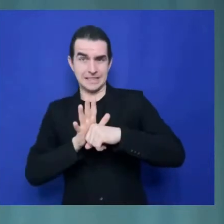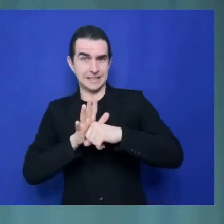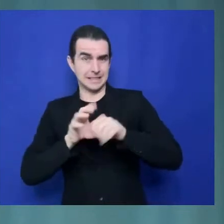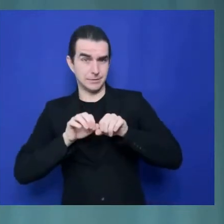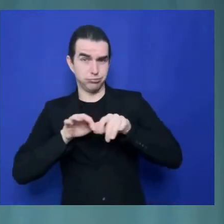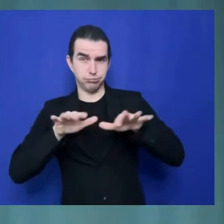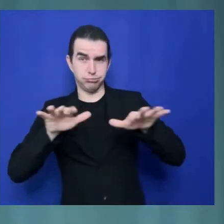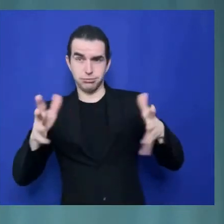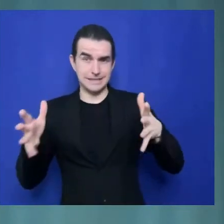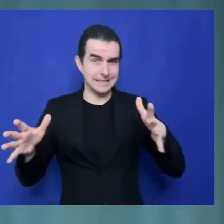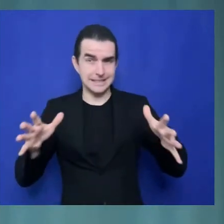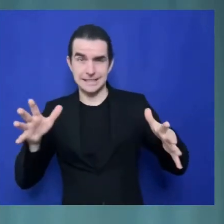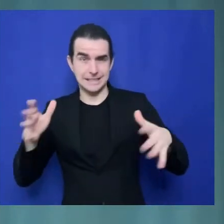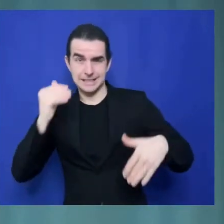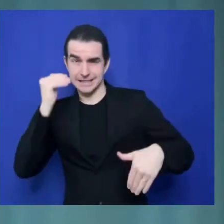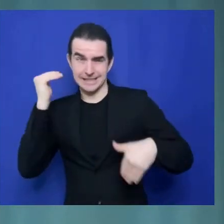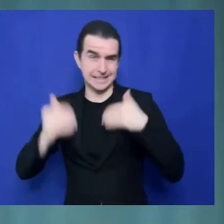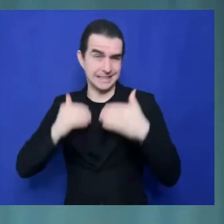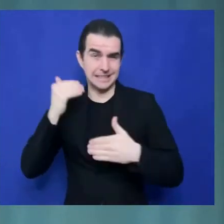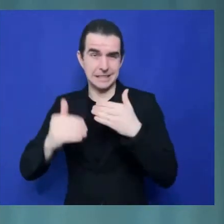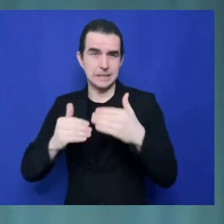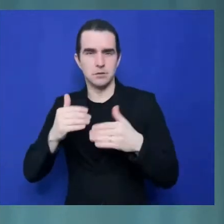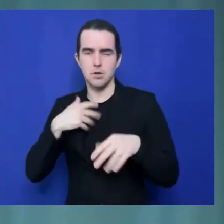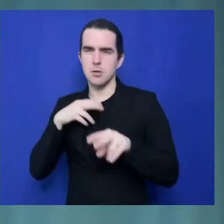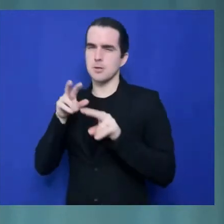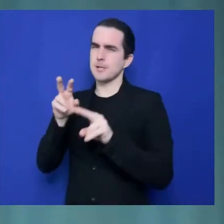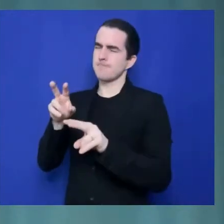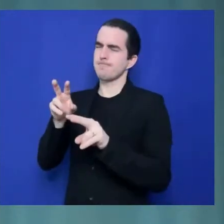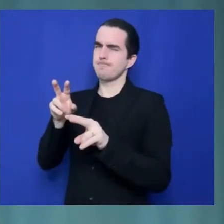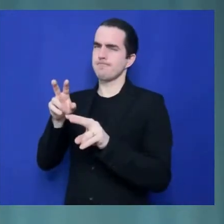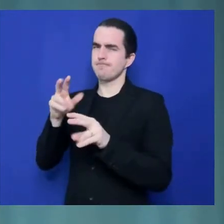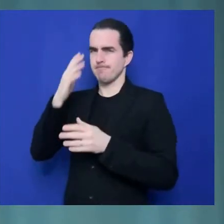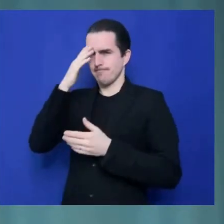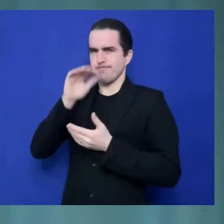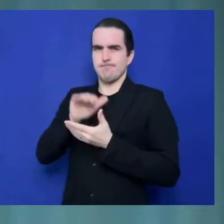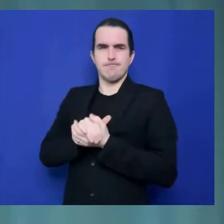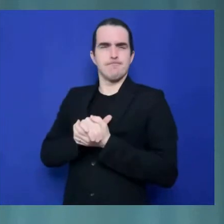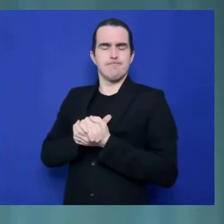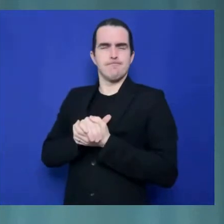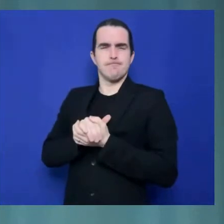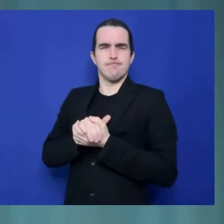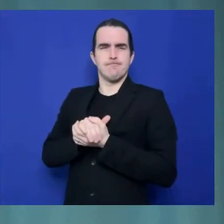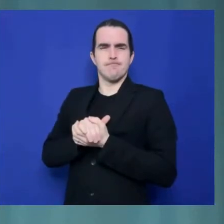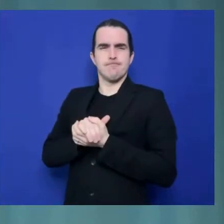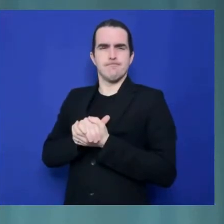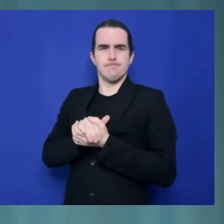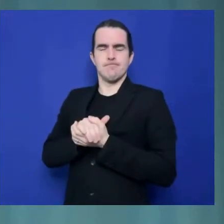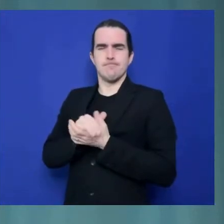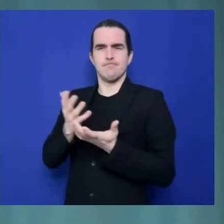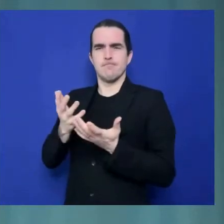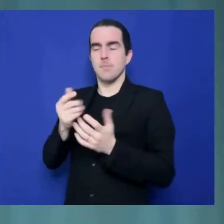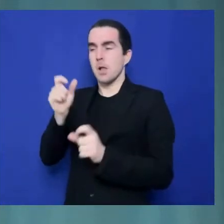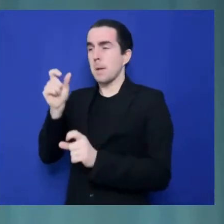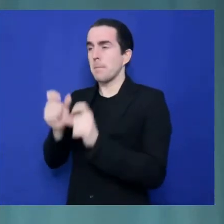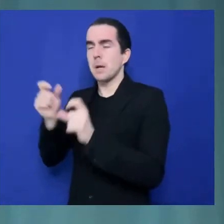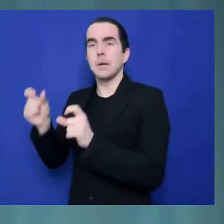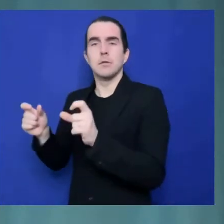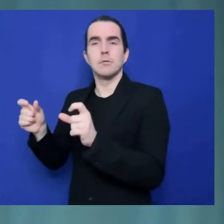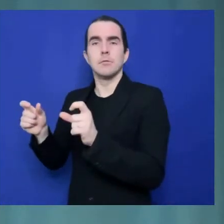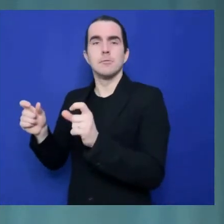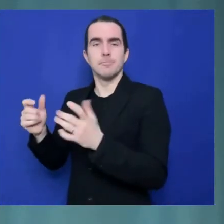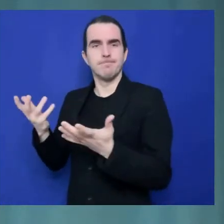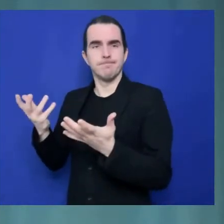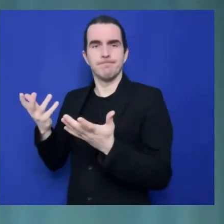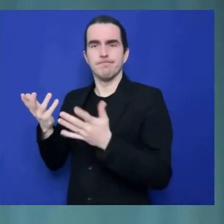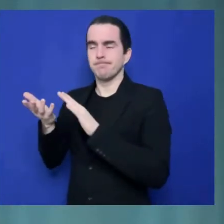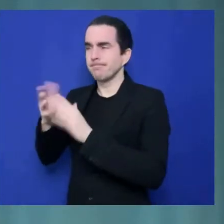Memorial of Hope is also a wonderful and of course an accessible piece of sculpture.